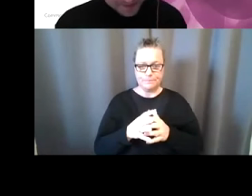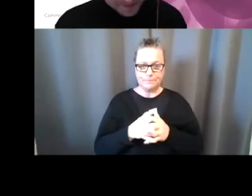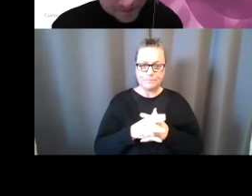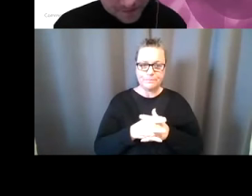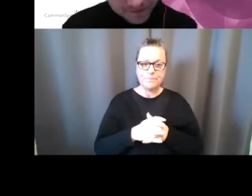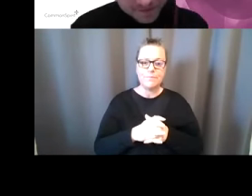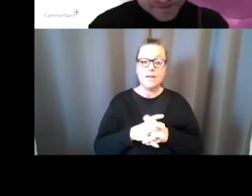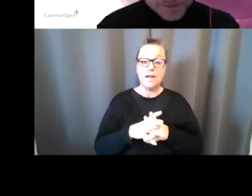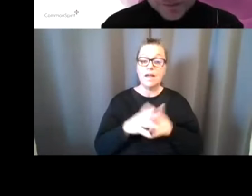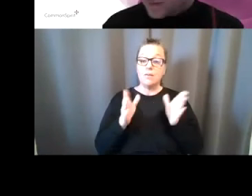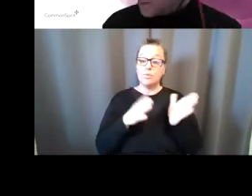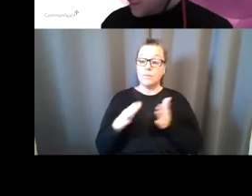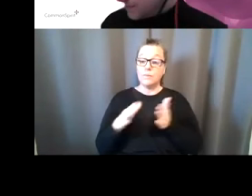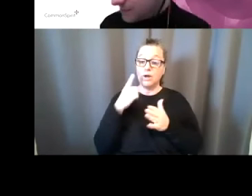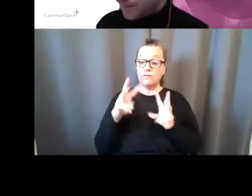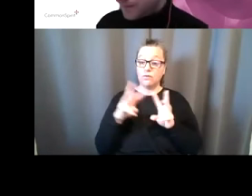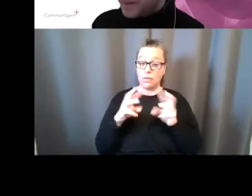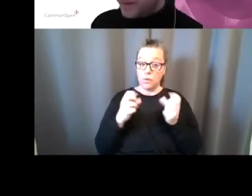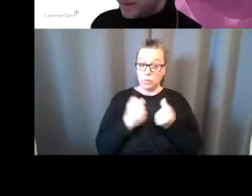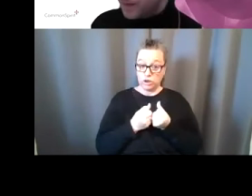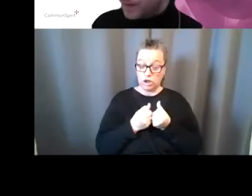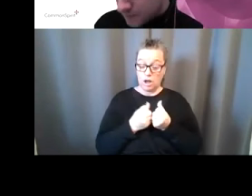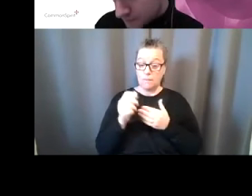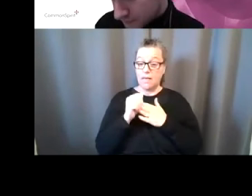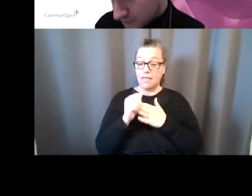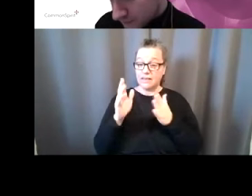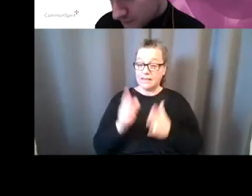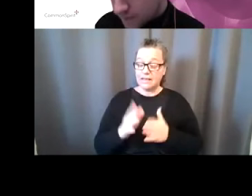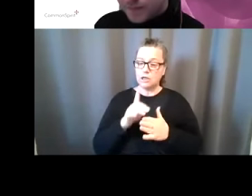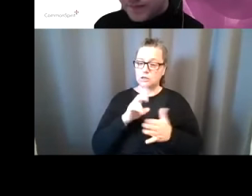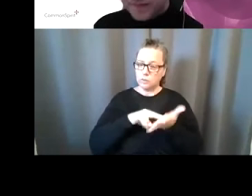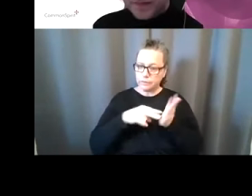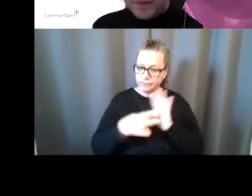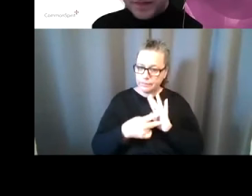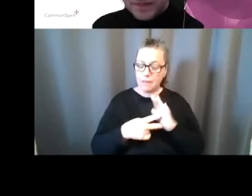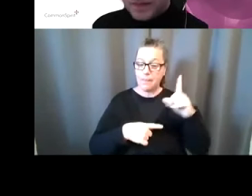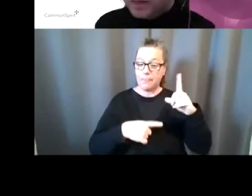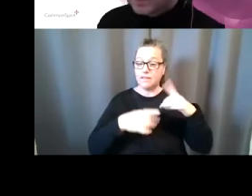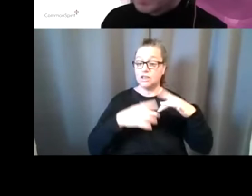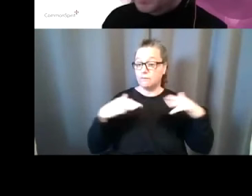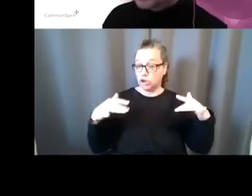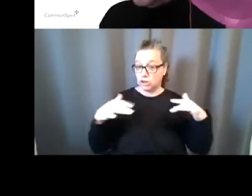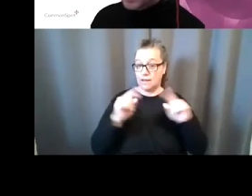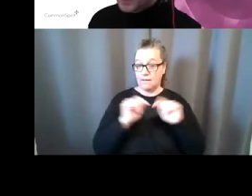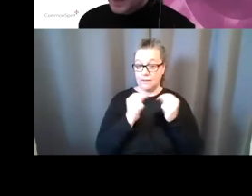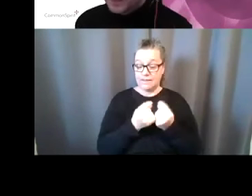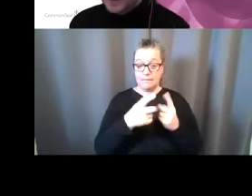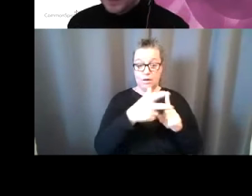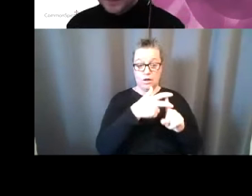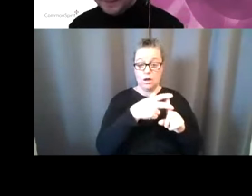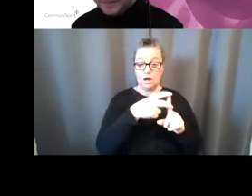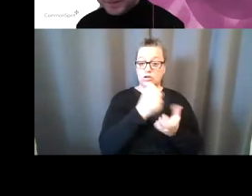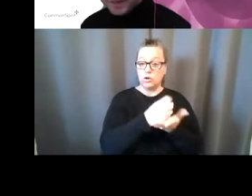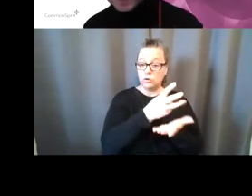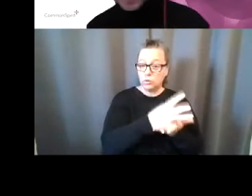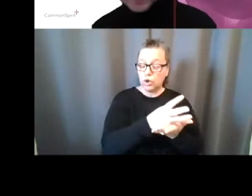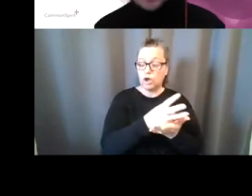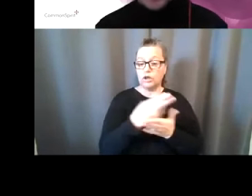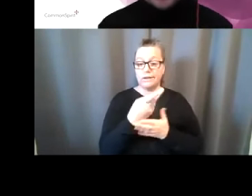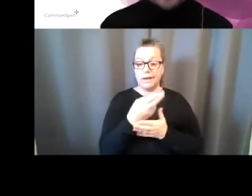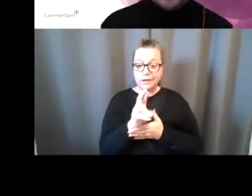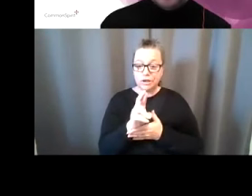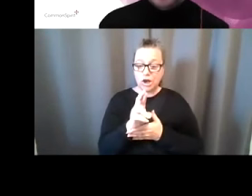In preparing for the workshop leaders were very deliberate about the diversity of the team. They recruited social workers, people from HR, colleagues